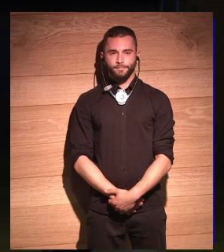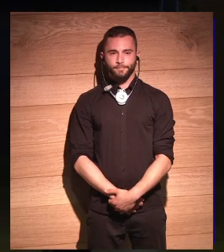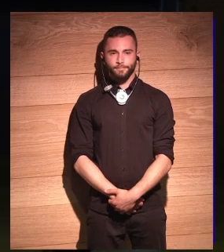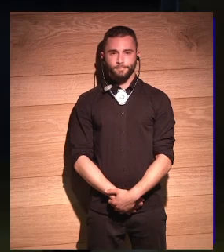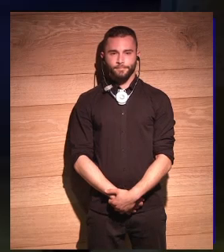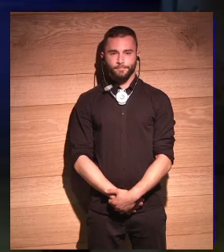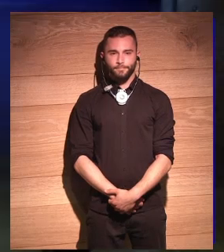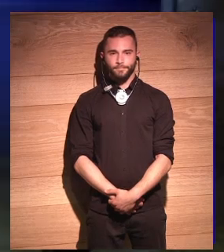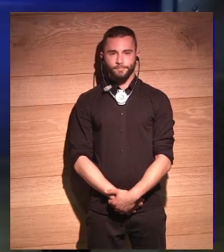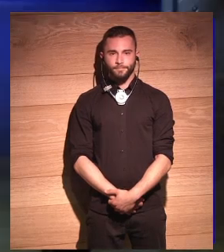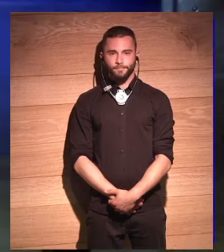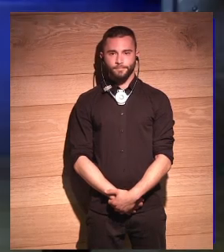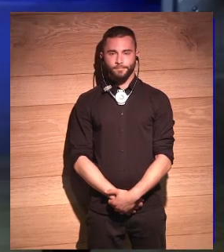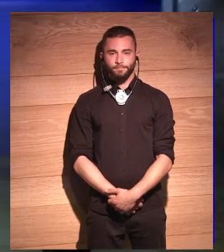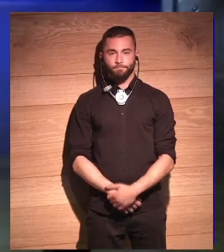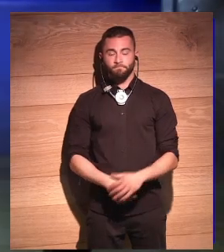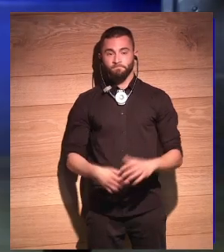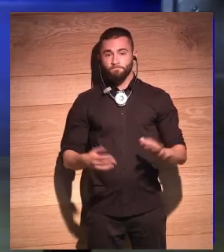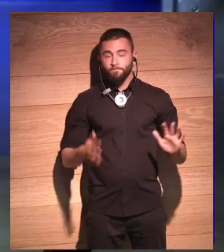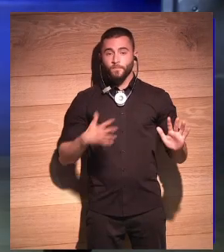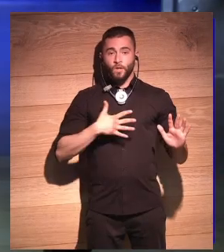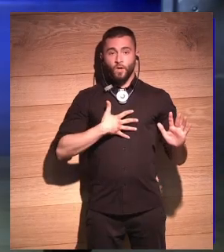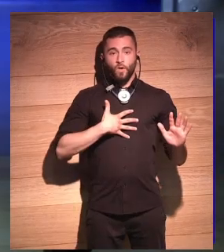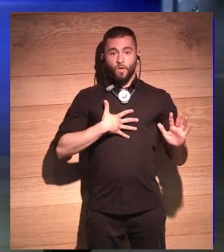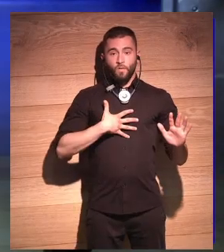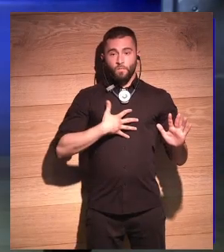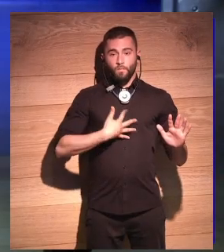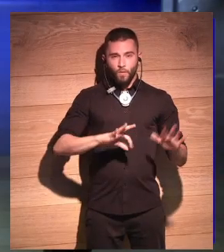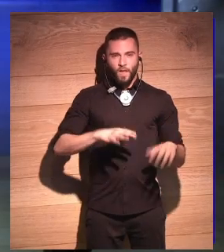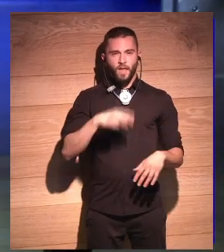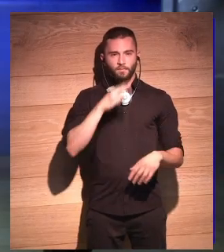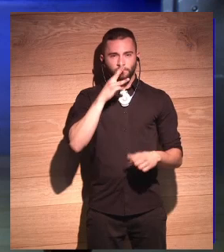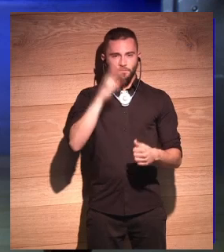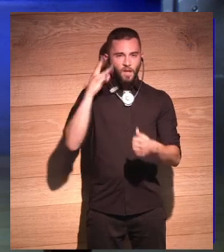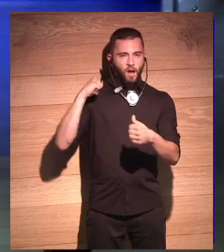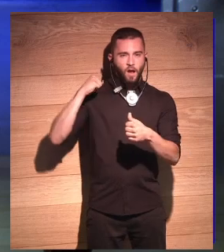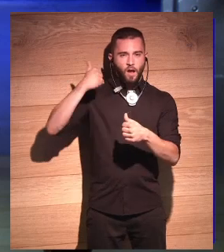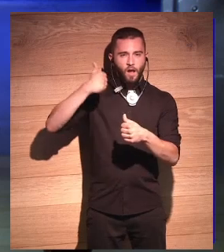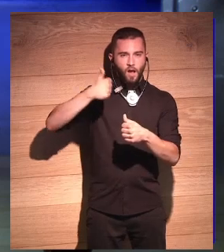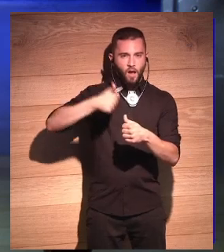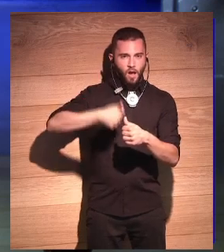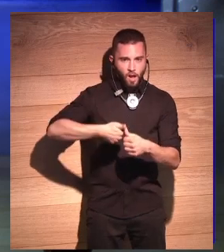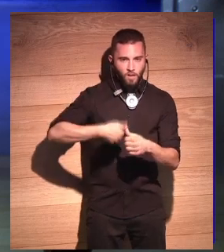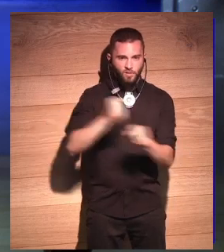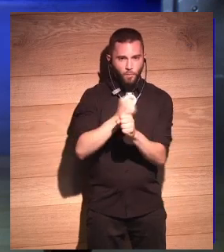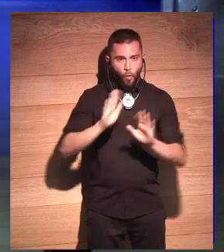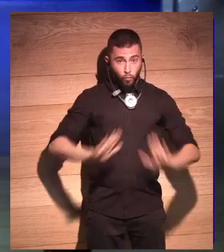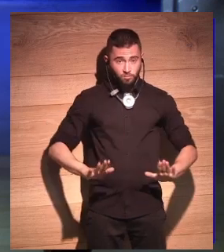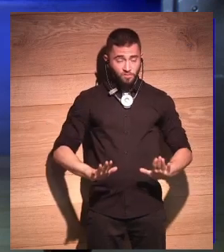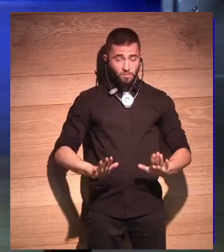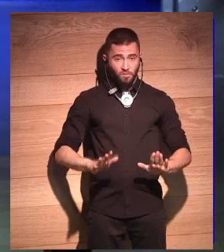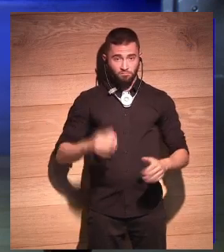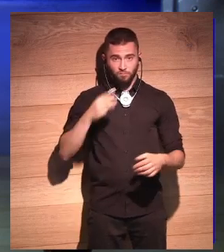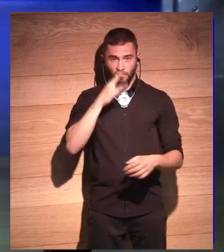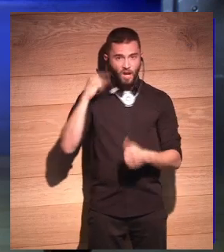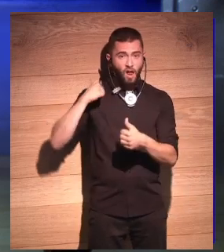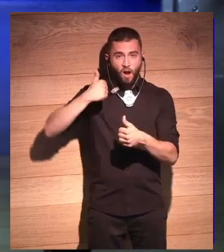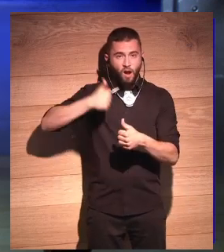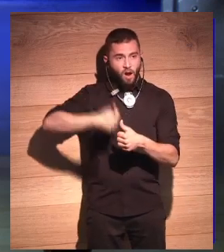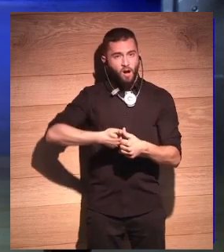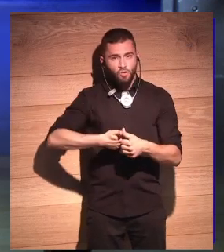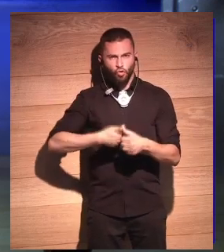That's probably the last 3 years worth of work. It's been a busy few years, but enjoyable and